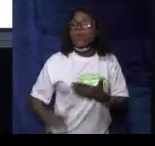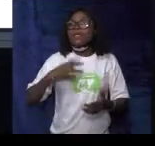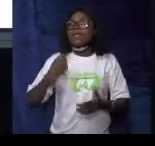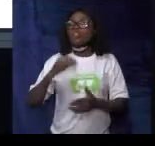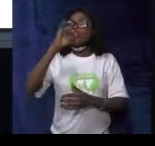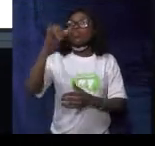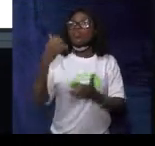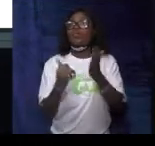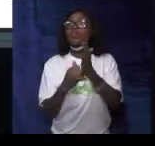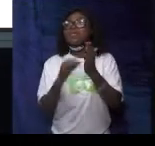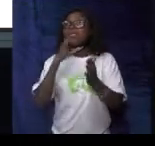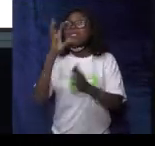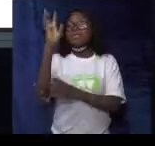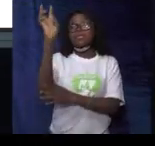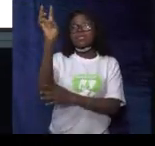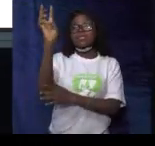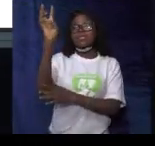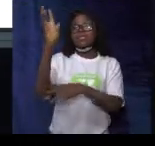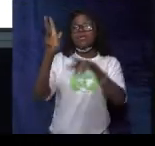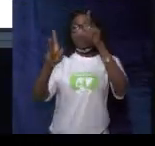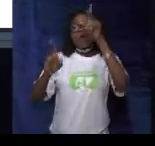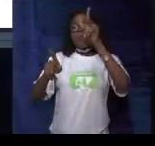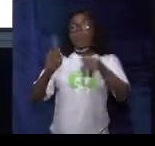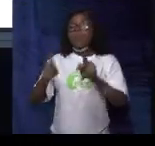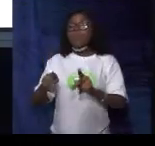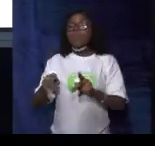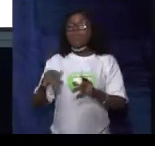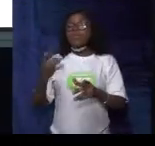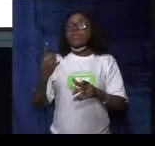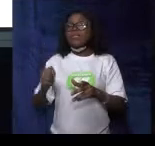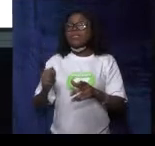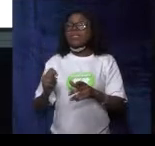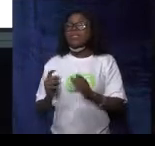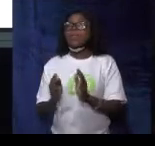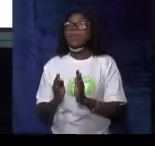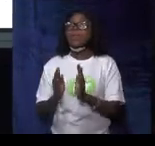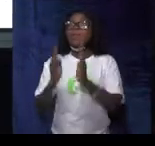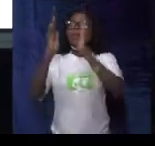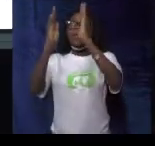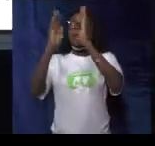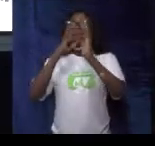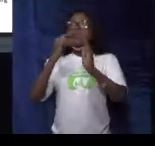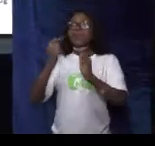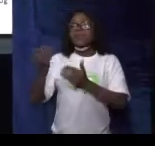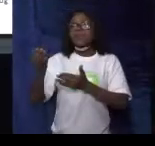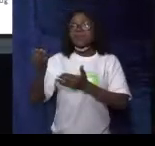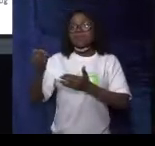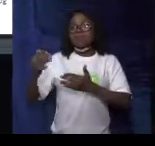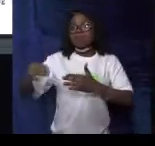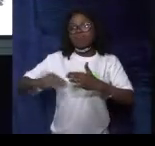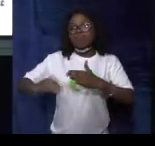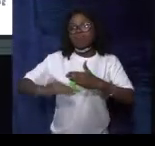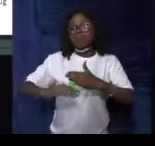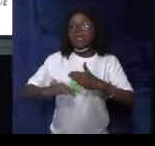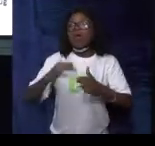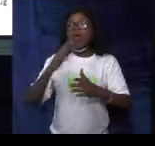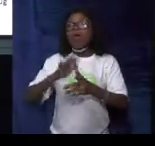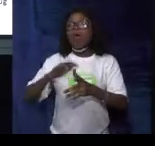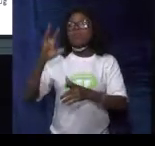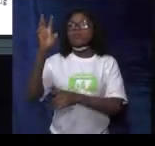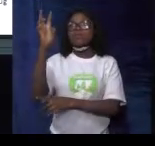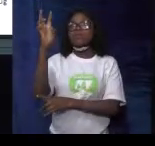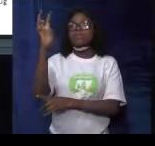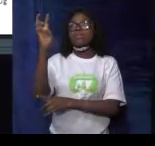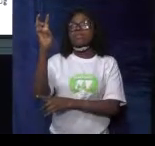quite obvious. It is 6 pupils, and that is because the bar for July is right here and